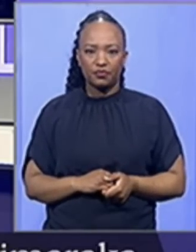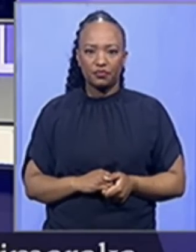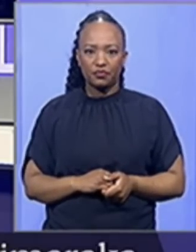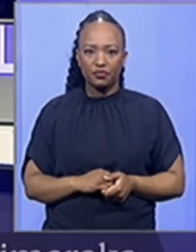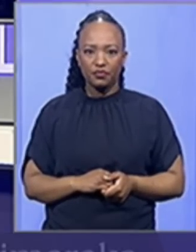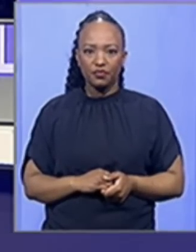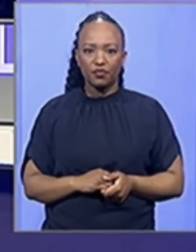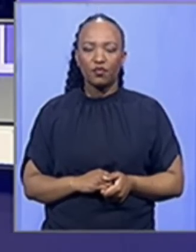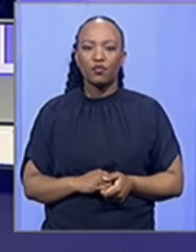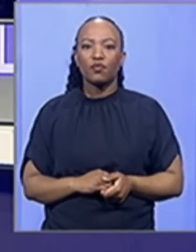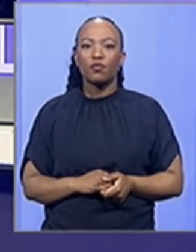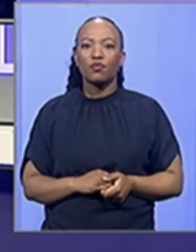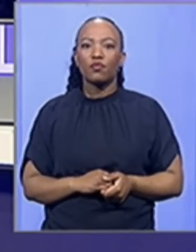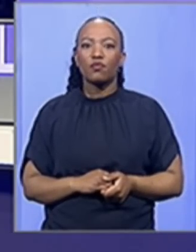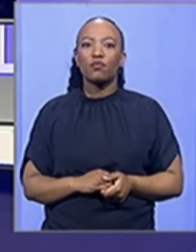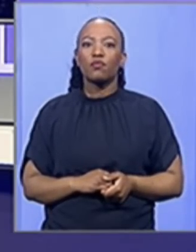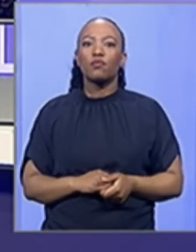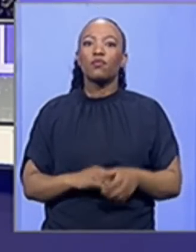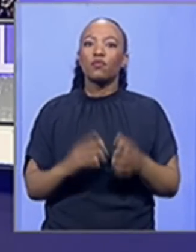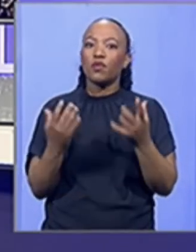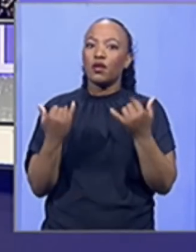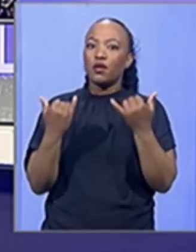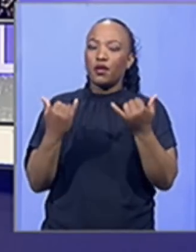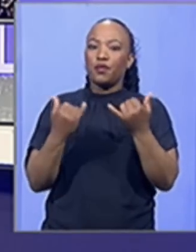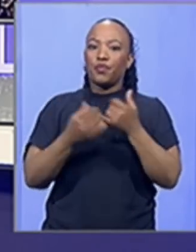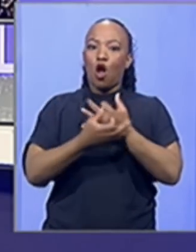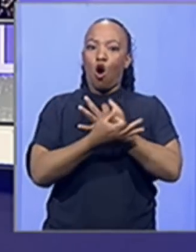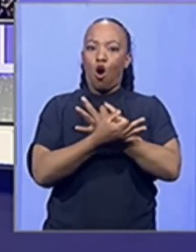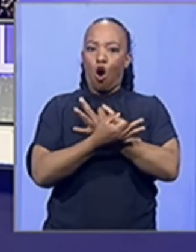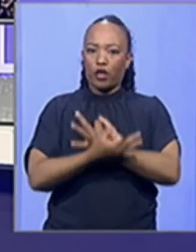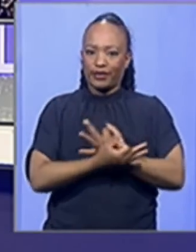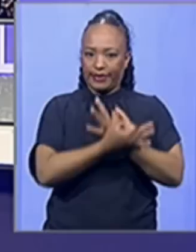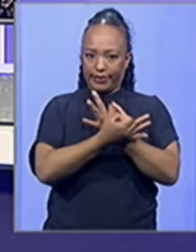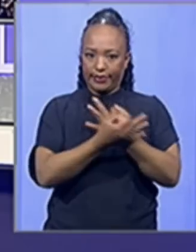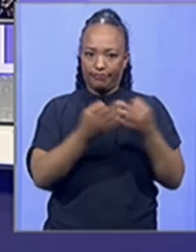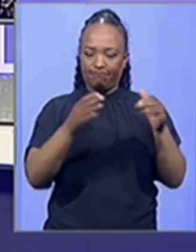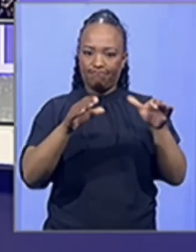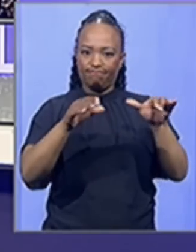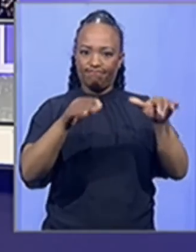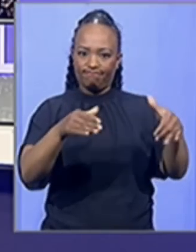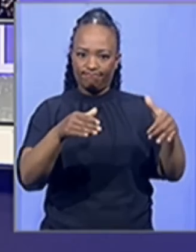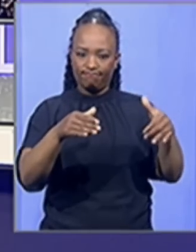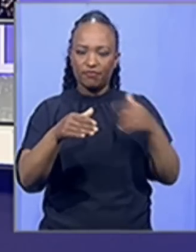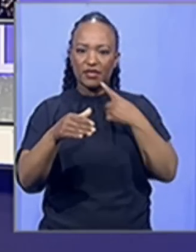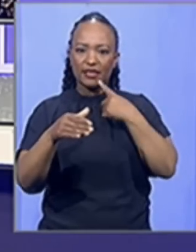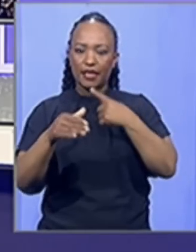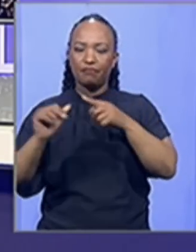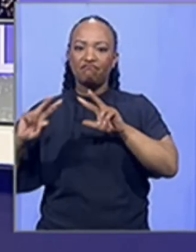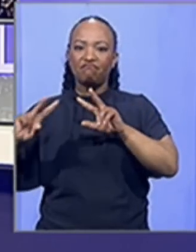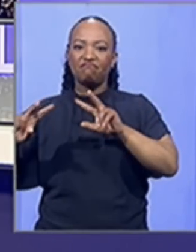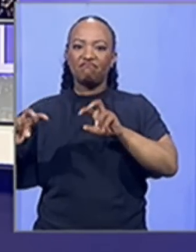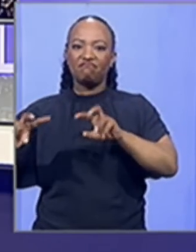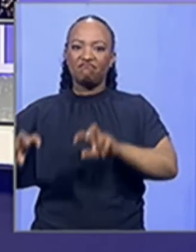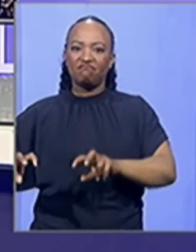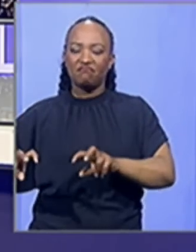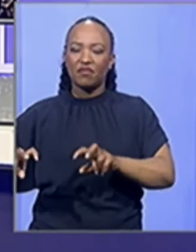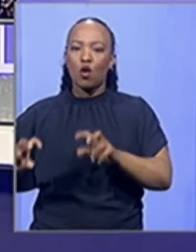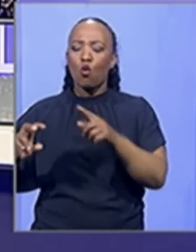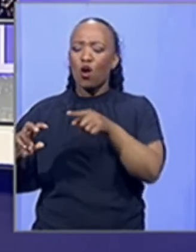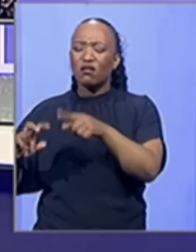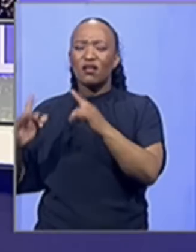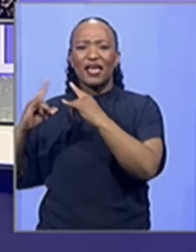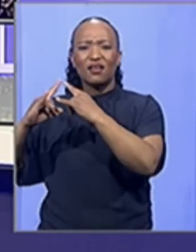Lekala le le kgethegileng la sepodisi la di-Hawks la re dipatlisiso mabapi le go pulolwa ga mokwa wa dibetsa mo kampeng e go